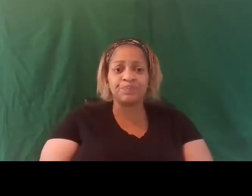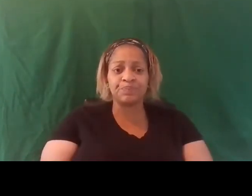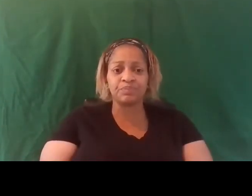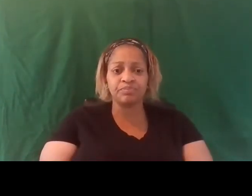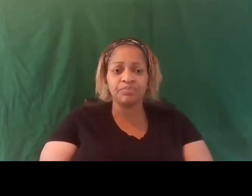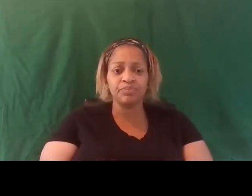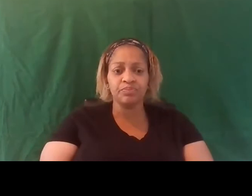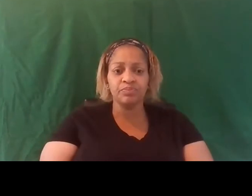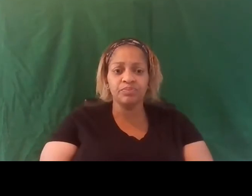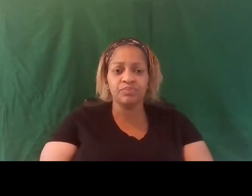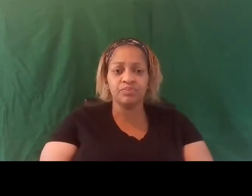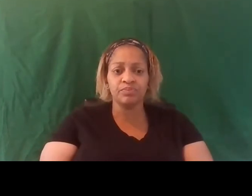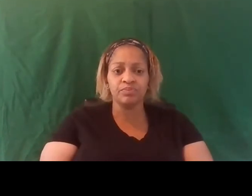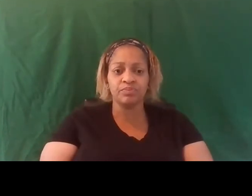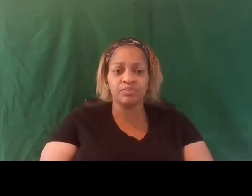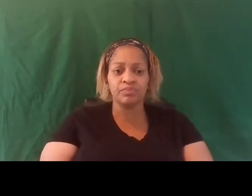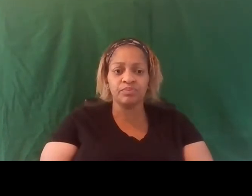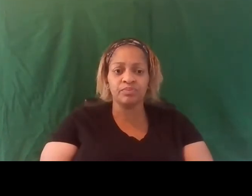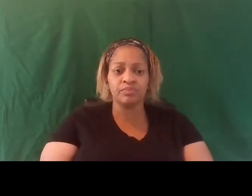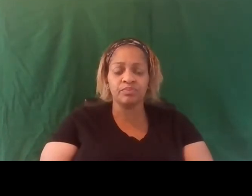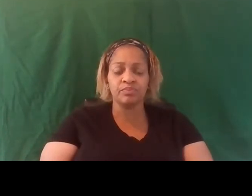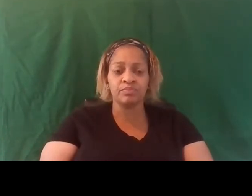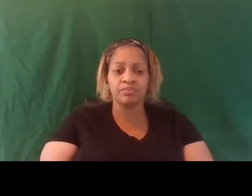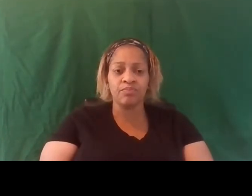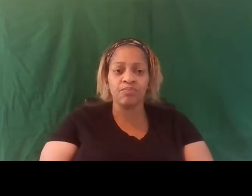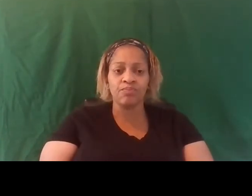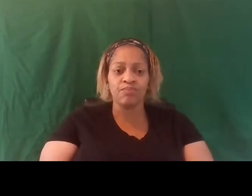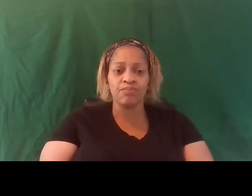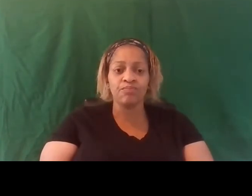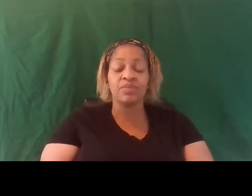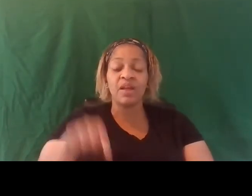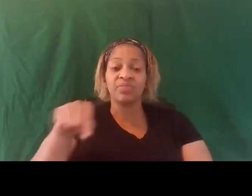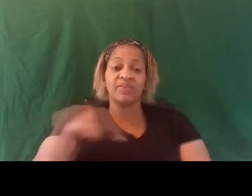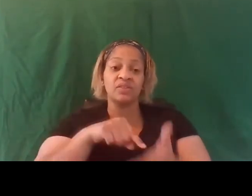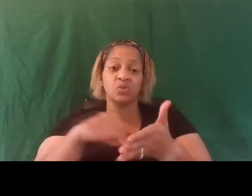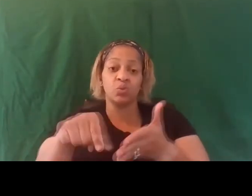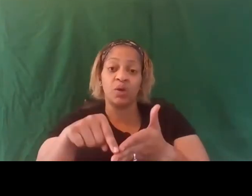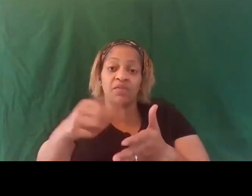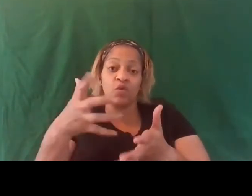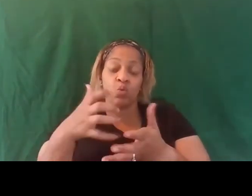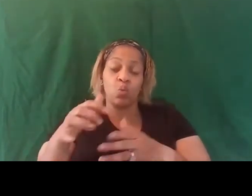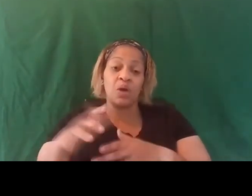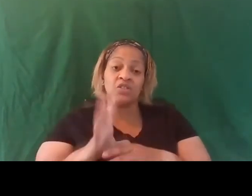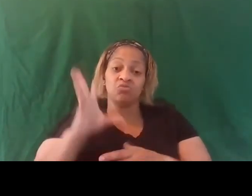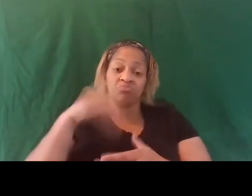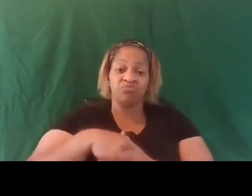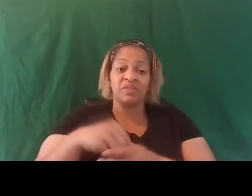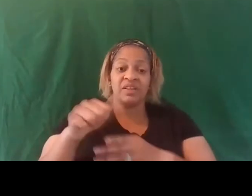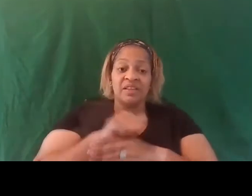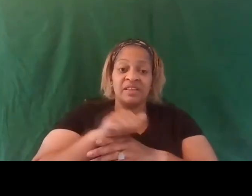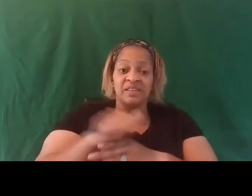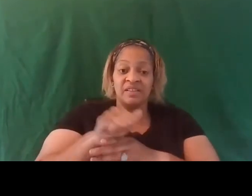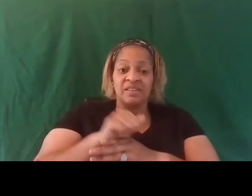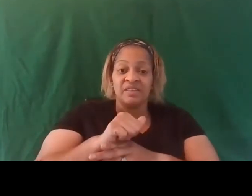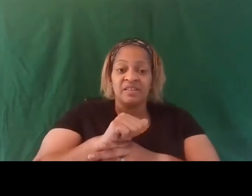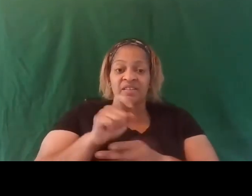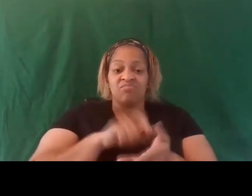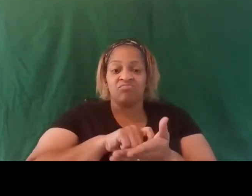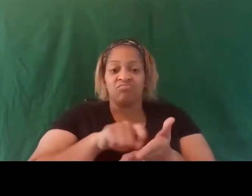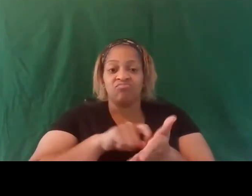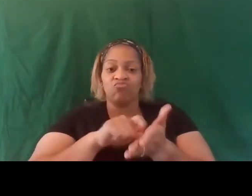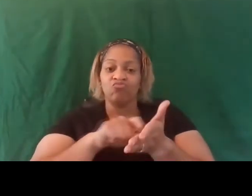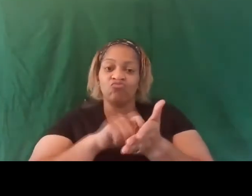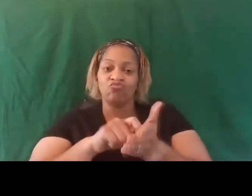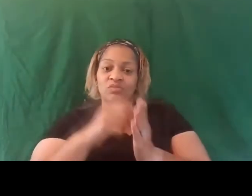This week's spiritual practices, should you choose to engage them, journal, make a list of your habits